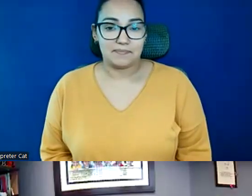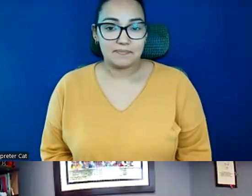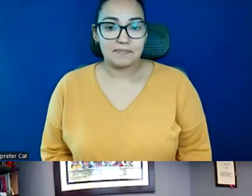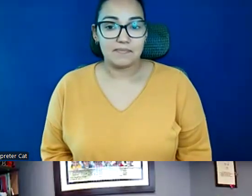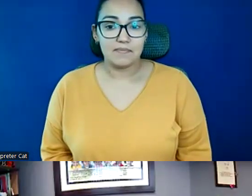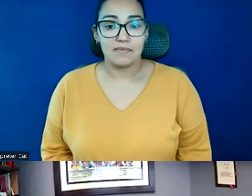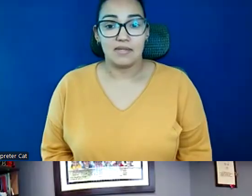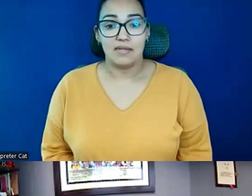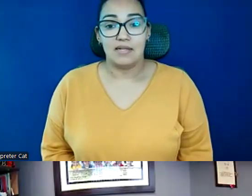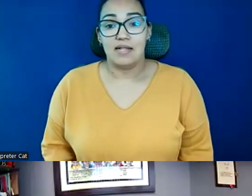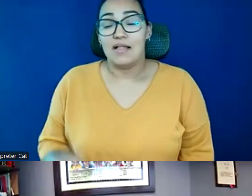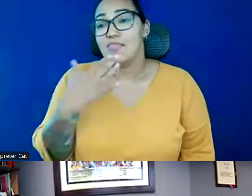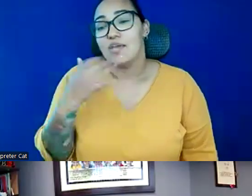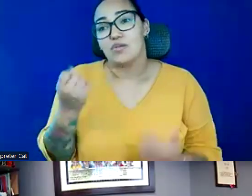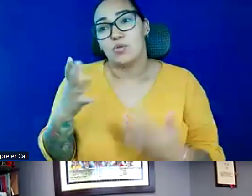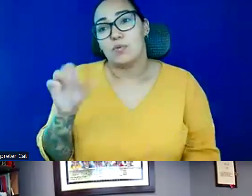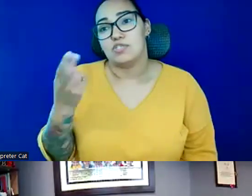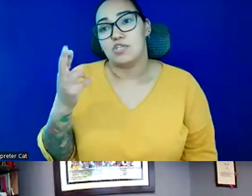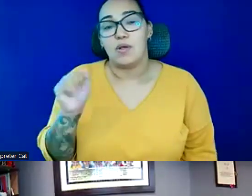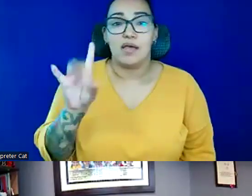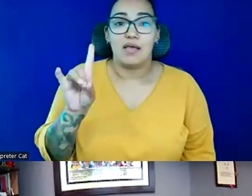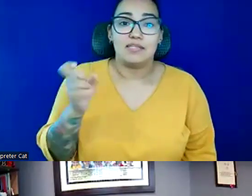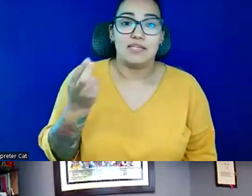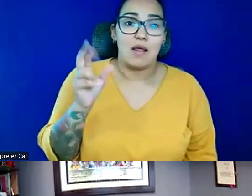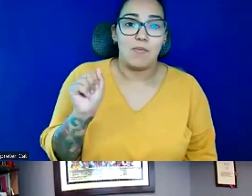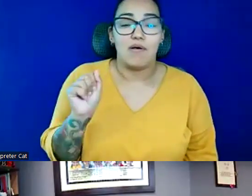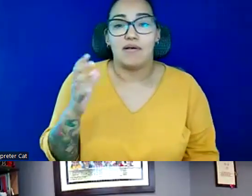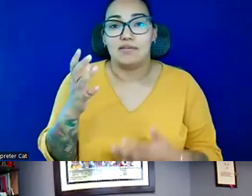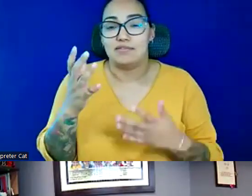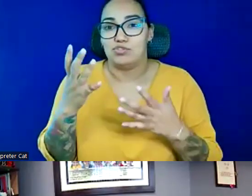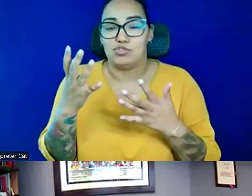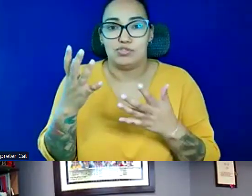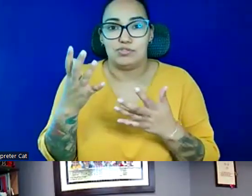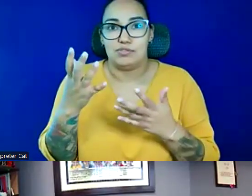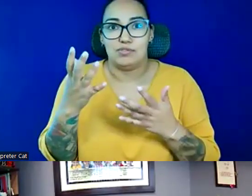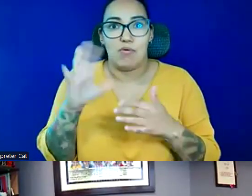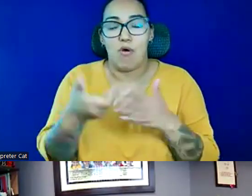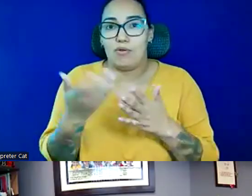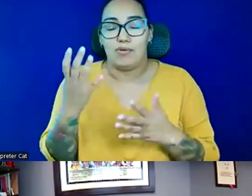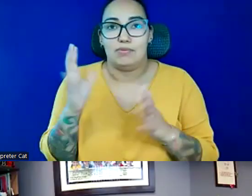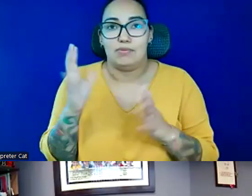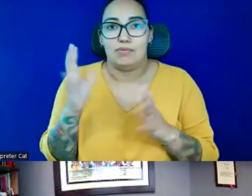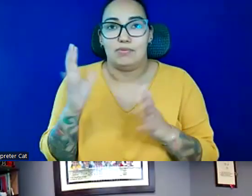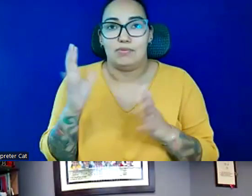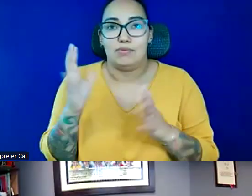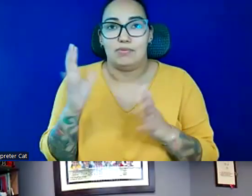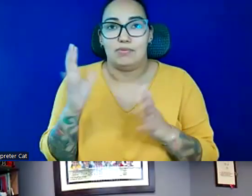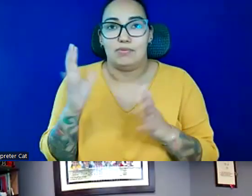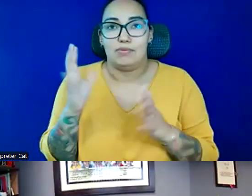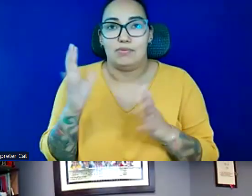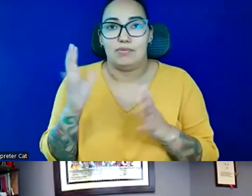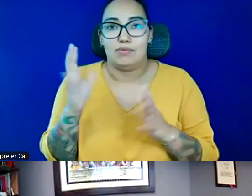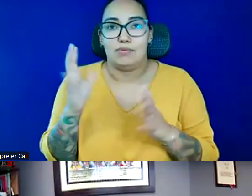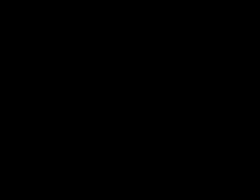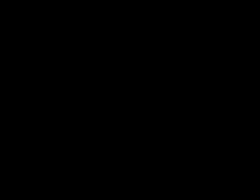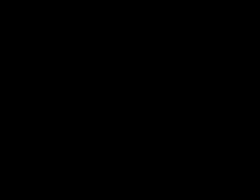Thank you so much, Sarah and Deborah, for sharing all of your wonderful insights today. We greatly appreciate